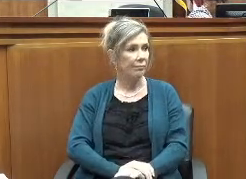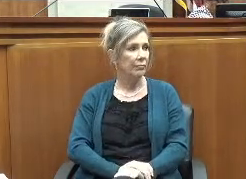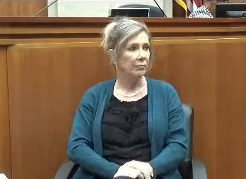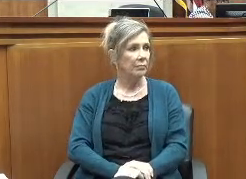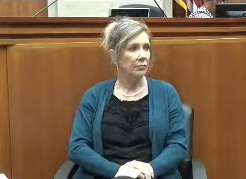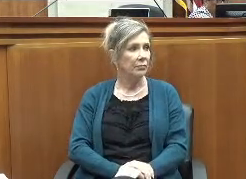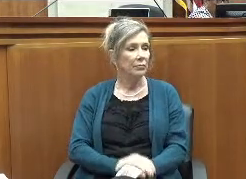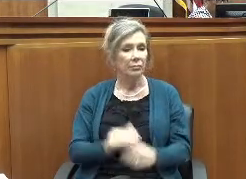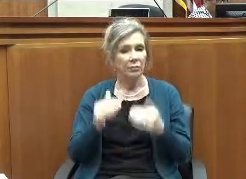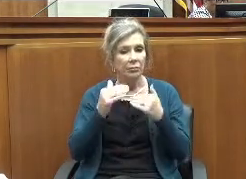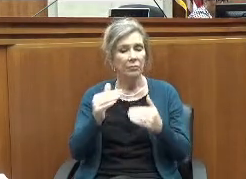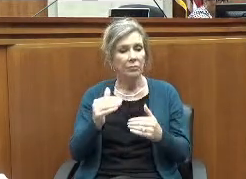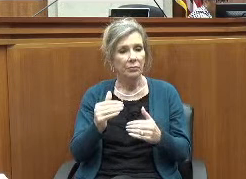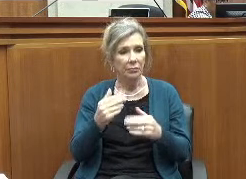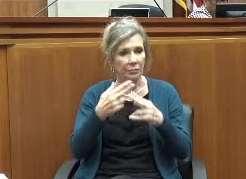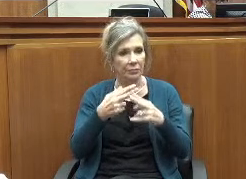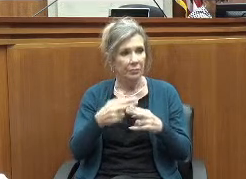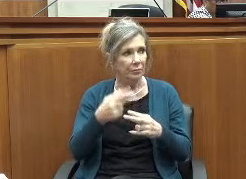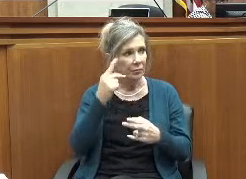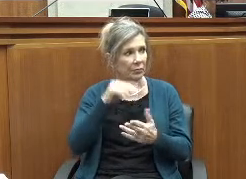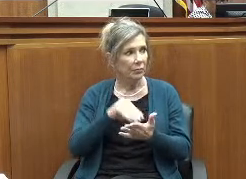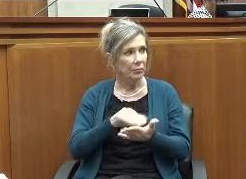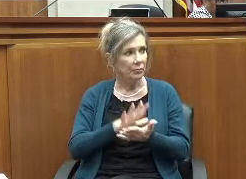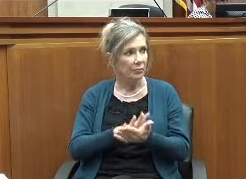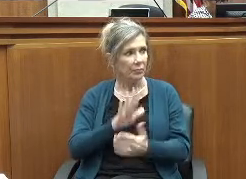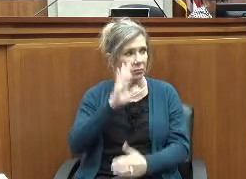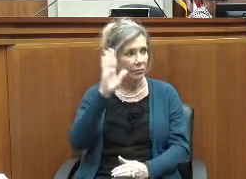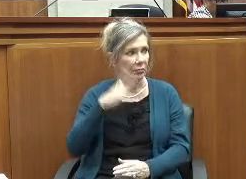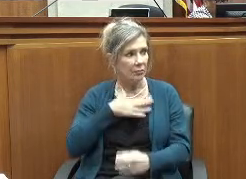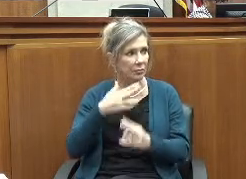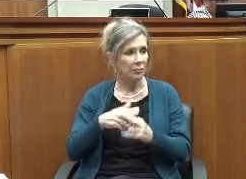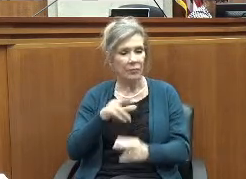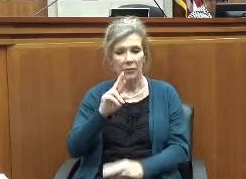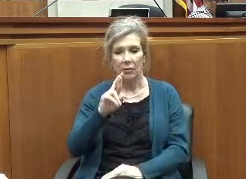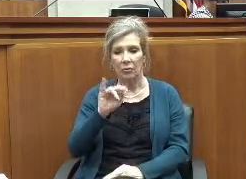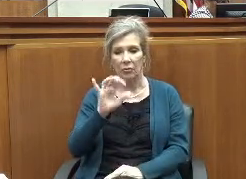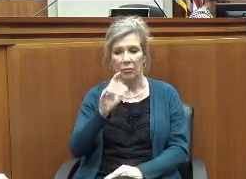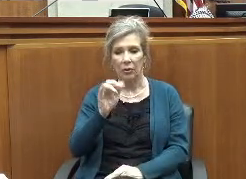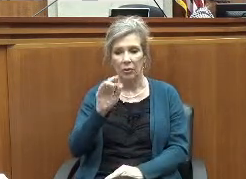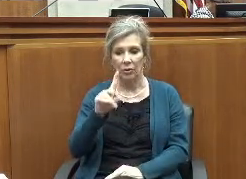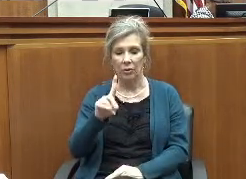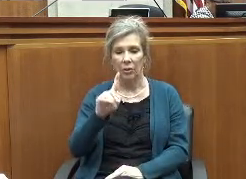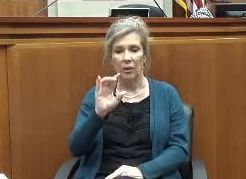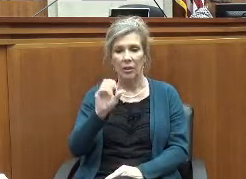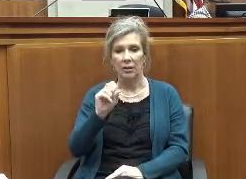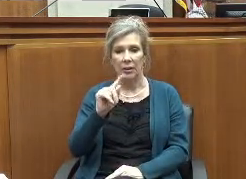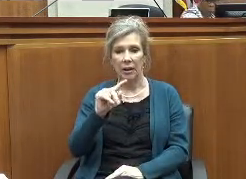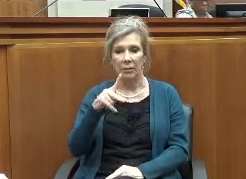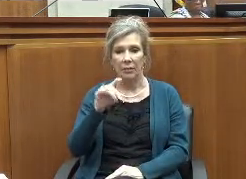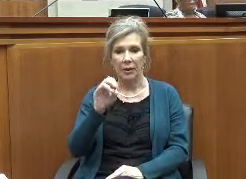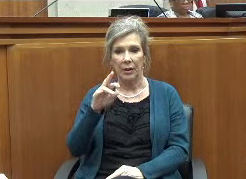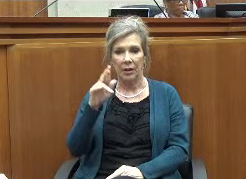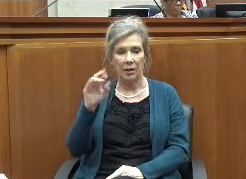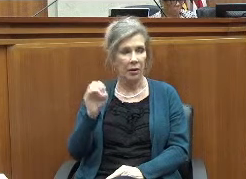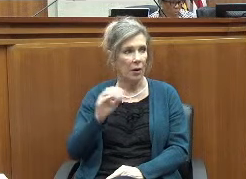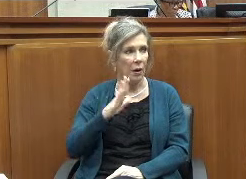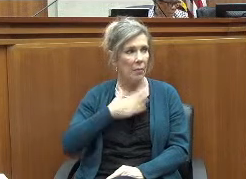Go ahead and identify yourself for the record, please. Hello, my name is Richard St. Pierre, and I'm the father of